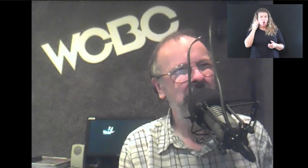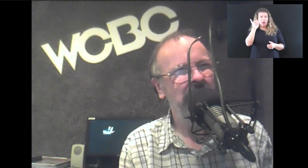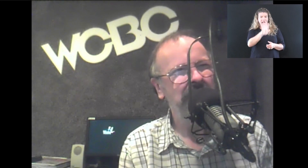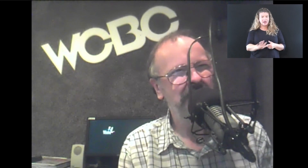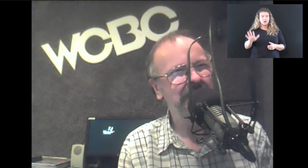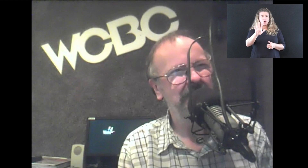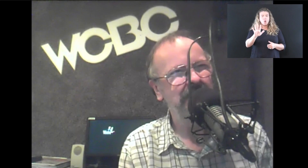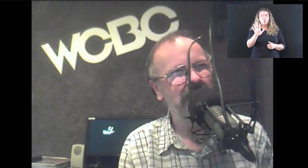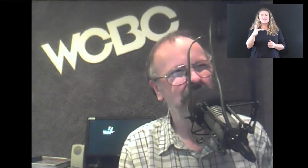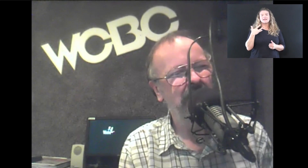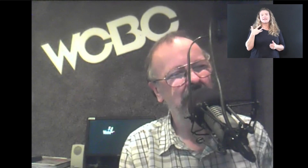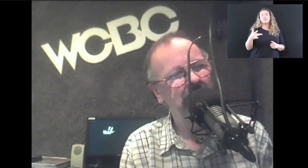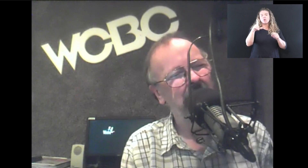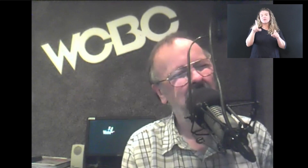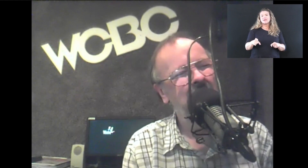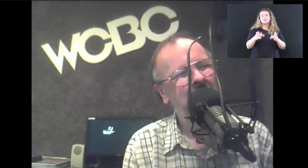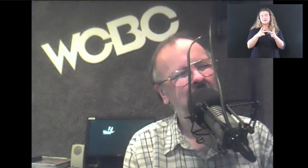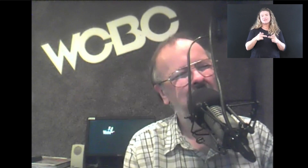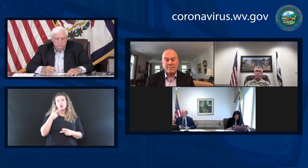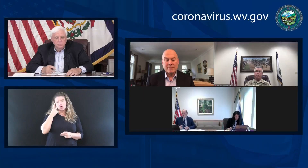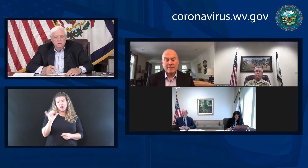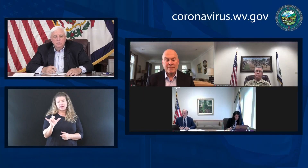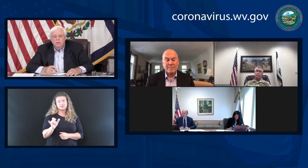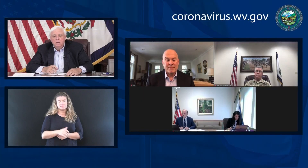a typical testing site look like?